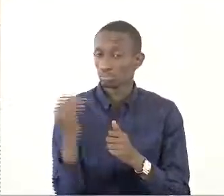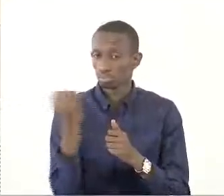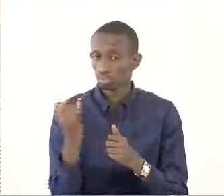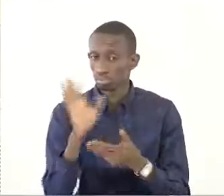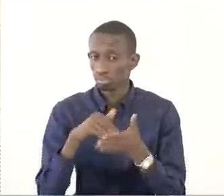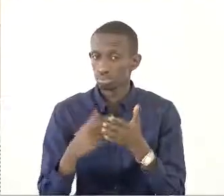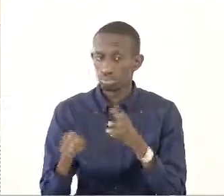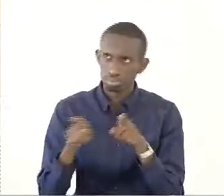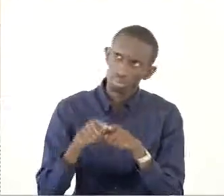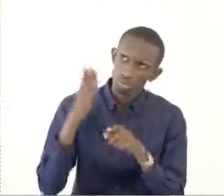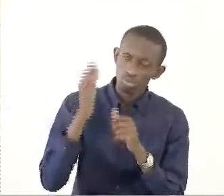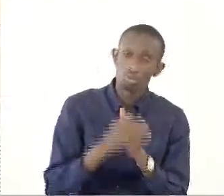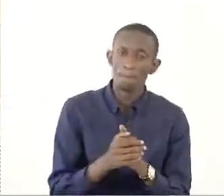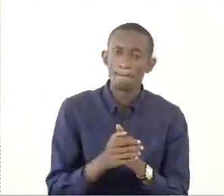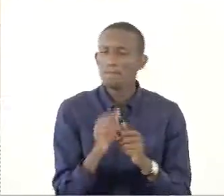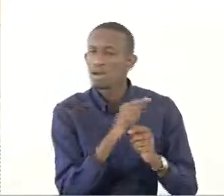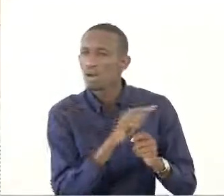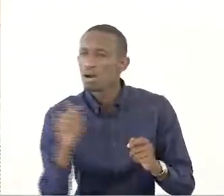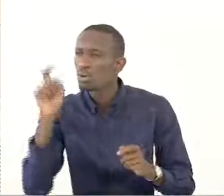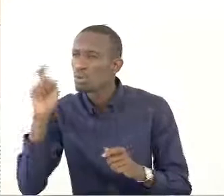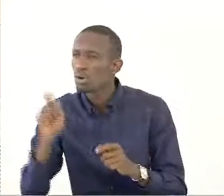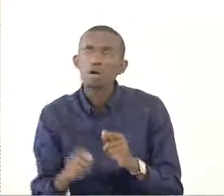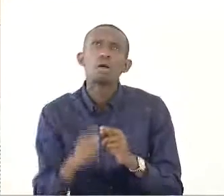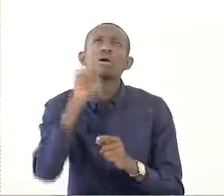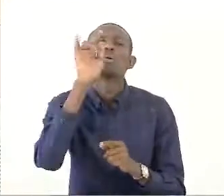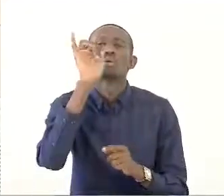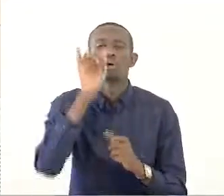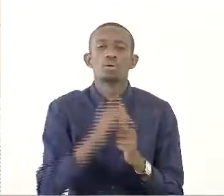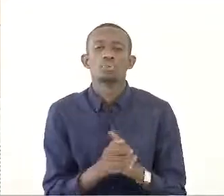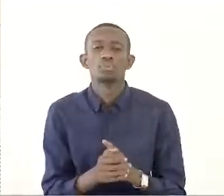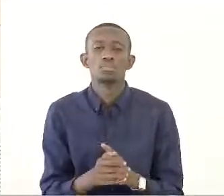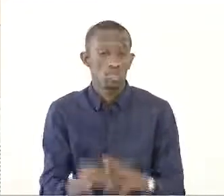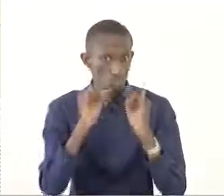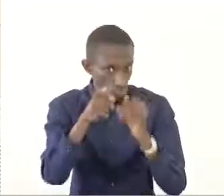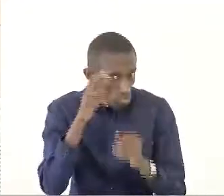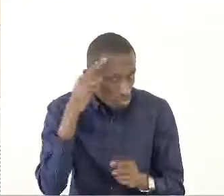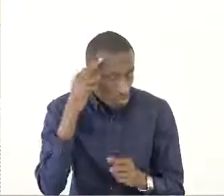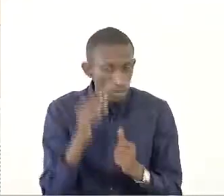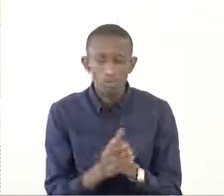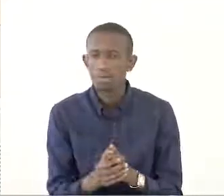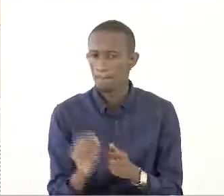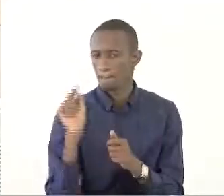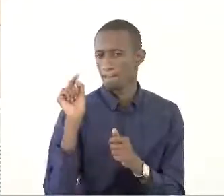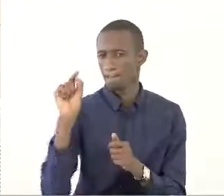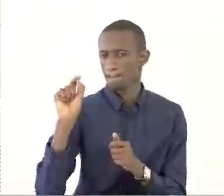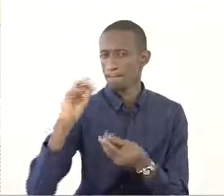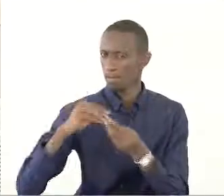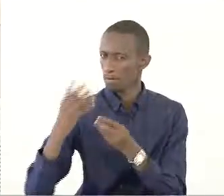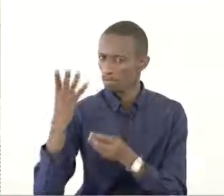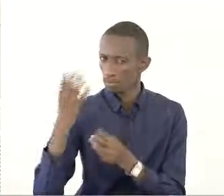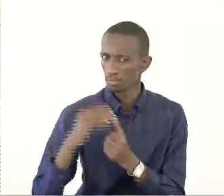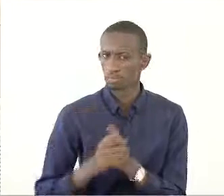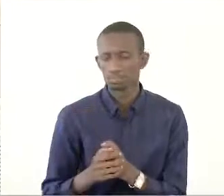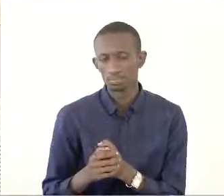was x, and this one was y. And as you remember, we had point number 4, and also the point 1